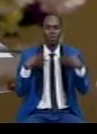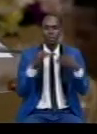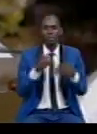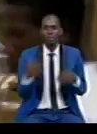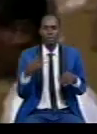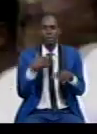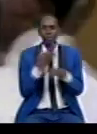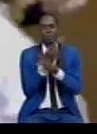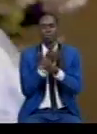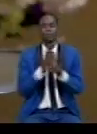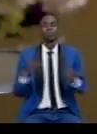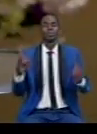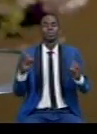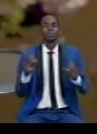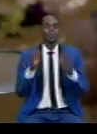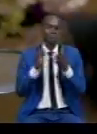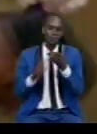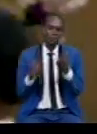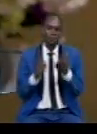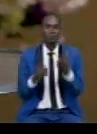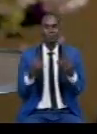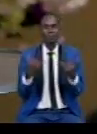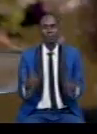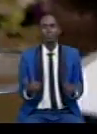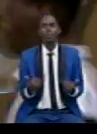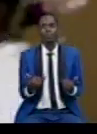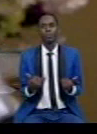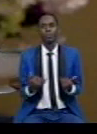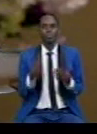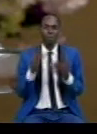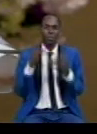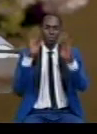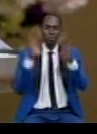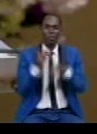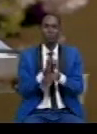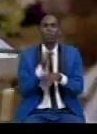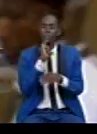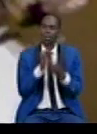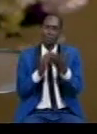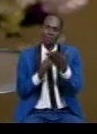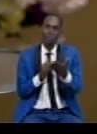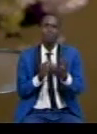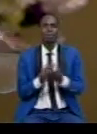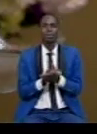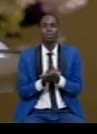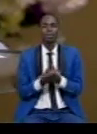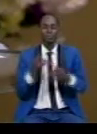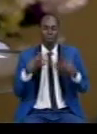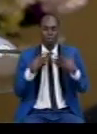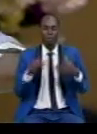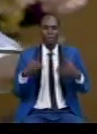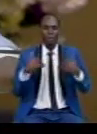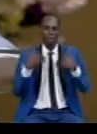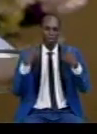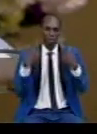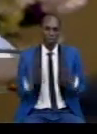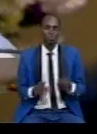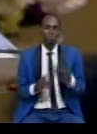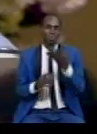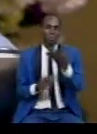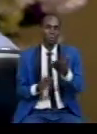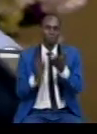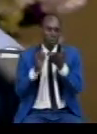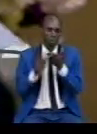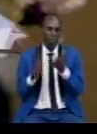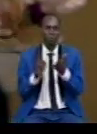right in your life. Check it up. The miracle is there. Check it up. The healing has taken place.